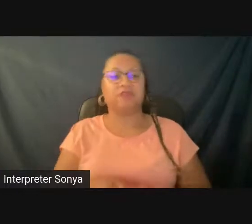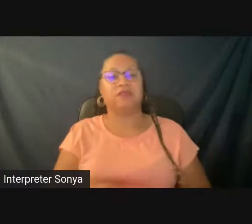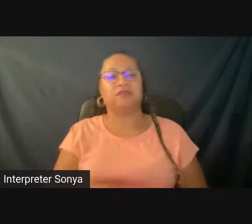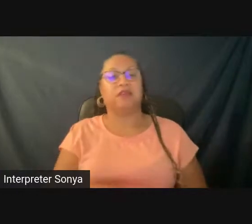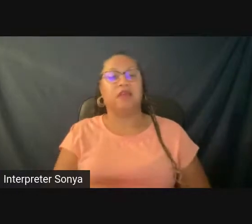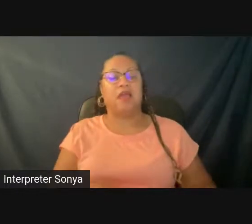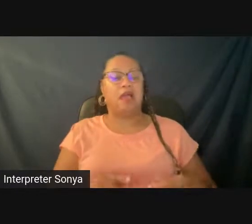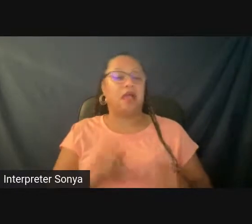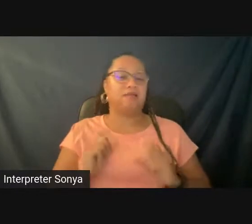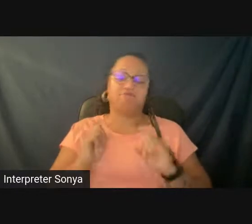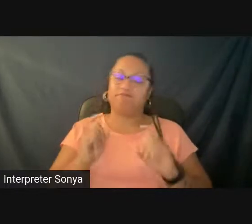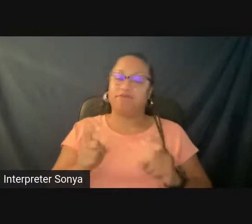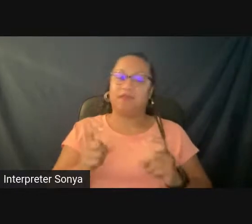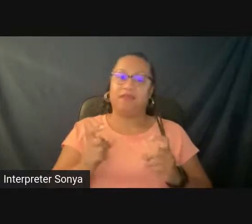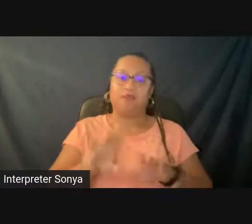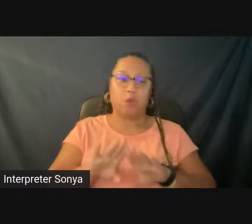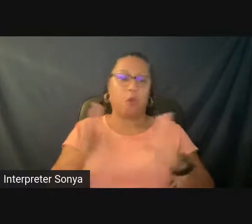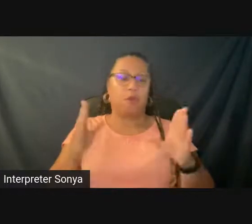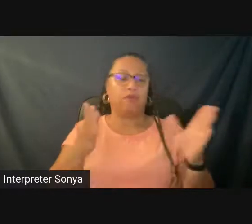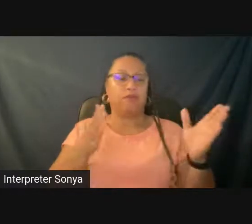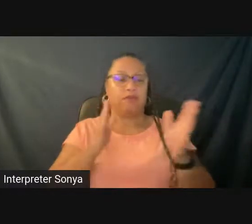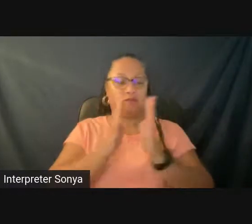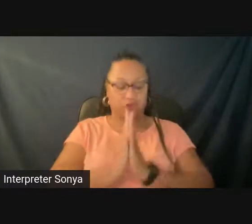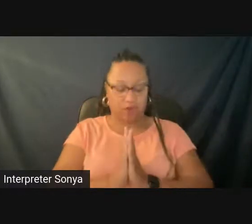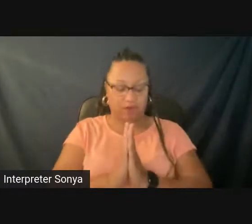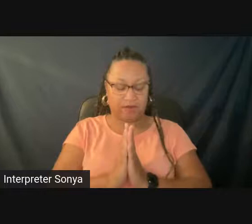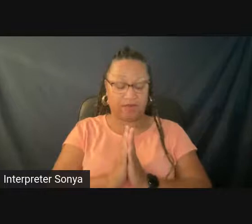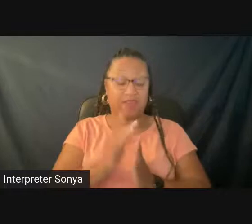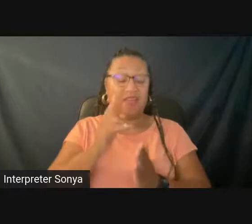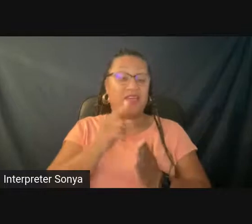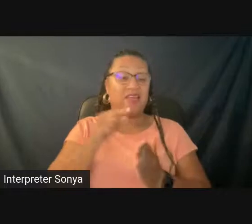the opening prayer. And this is what I know.